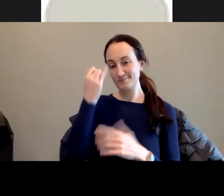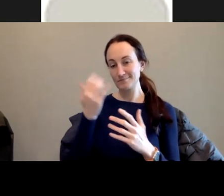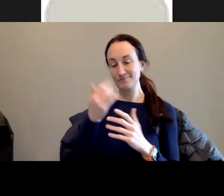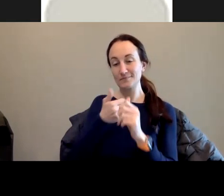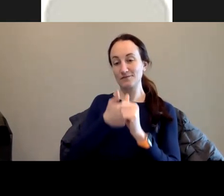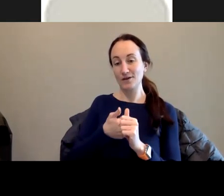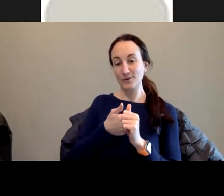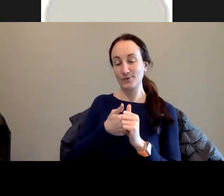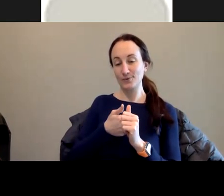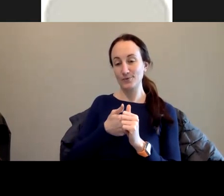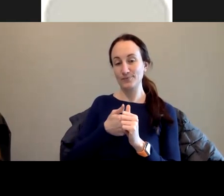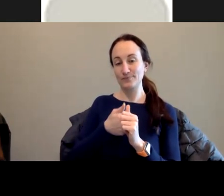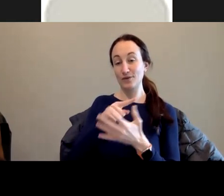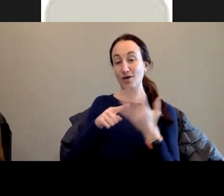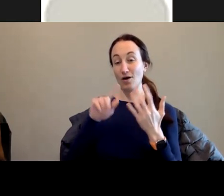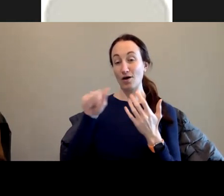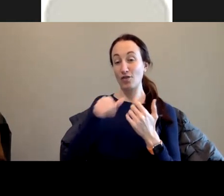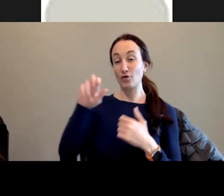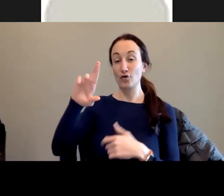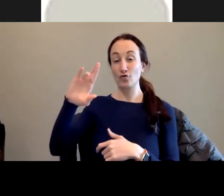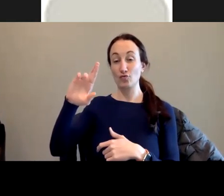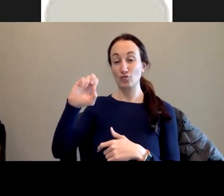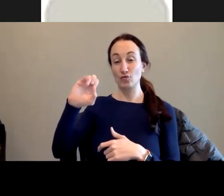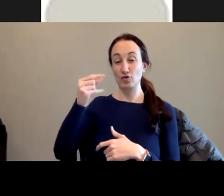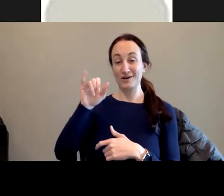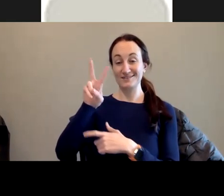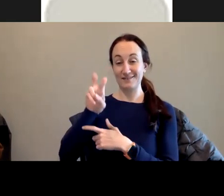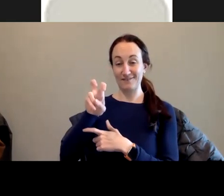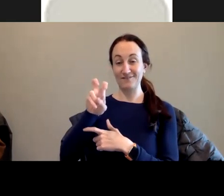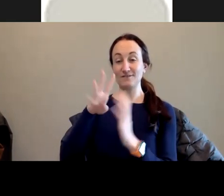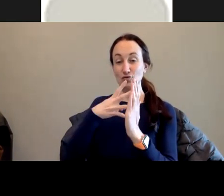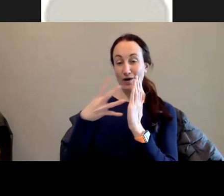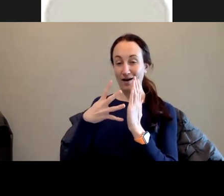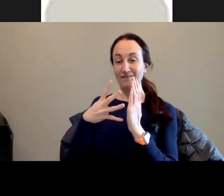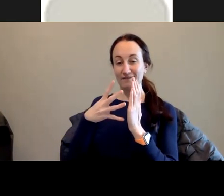these autoregressive graph generation, existing